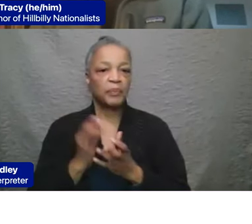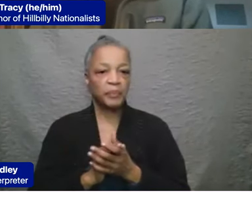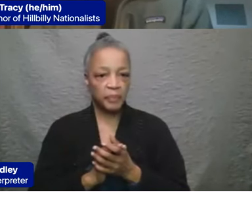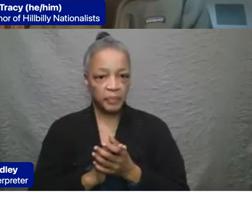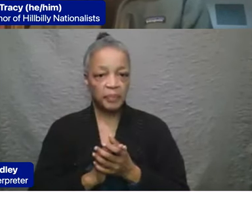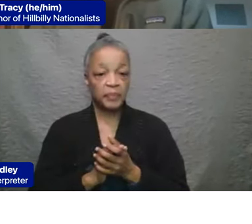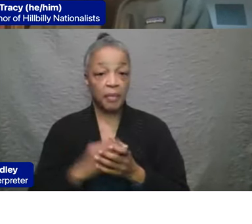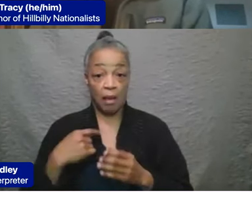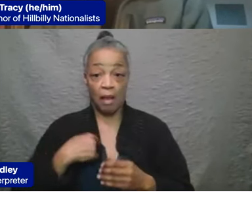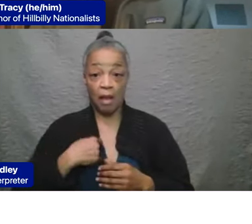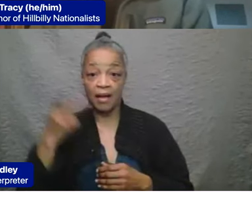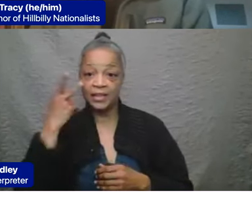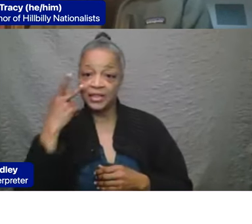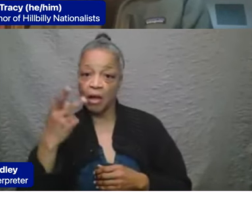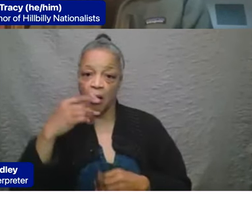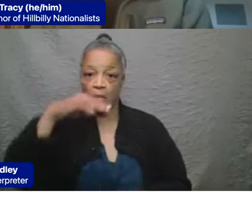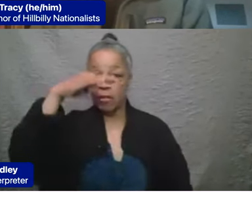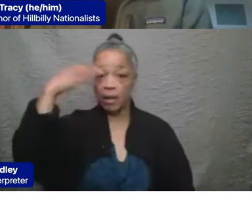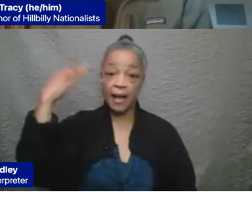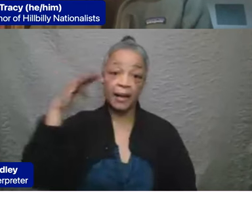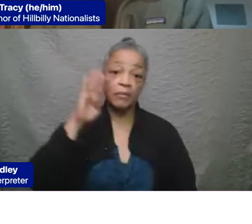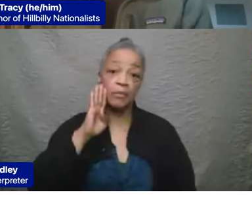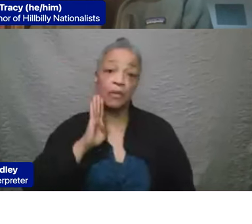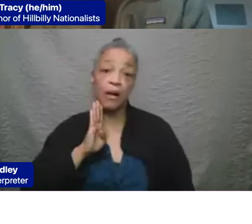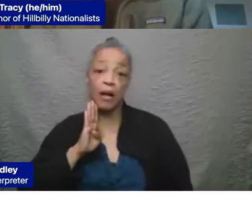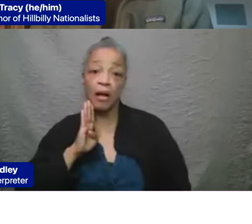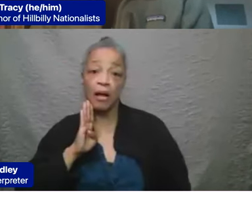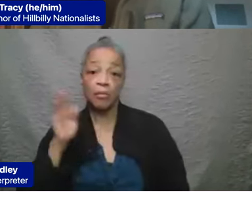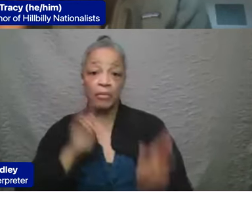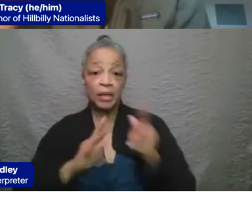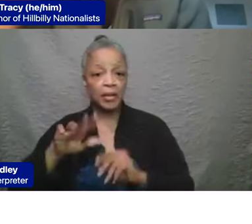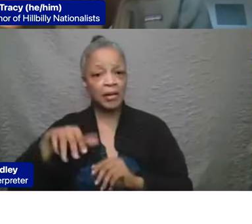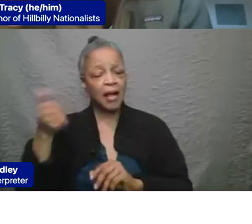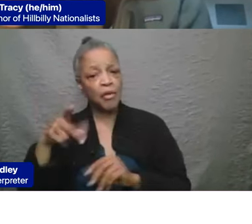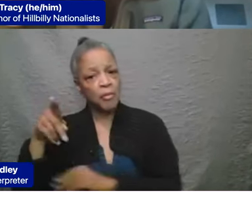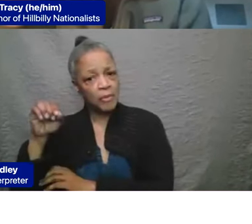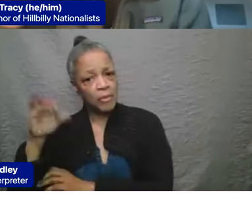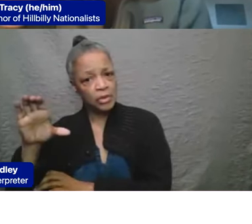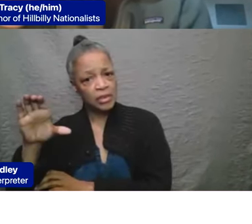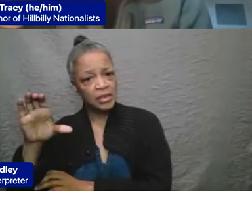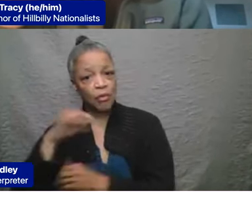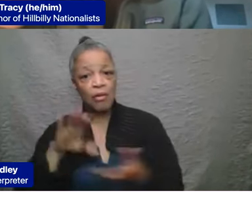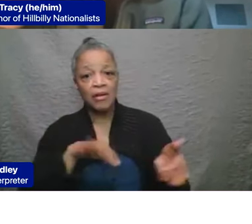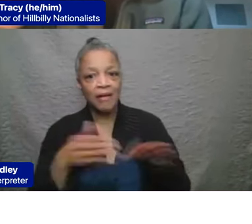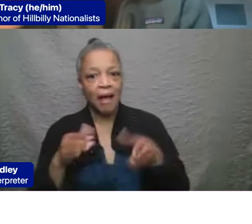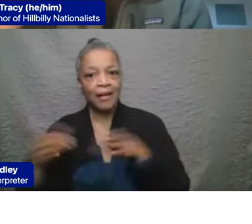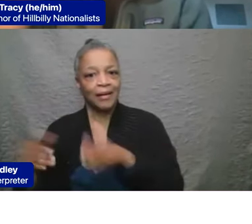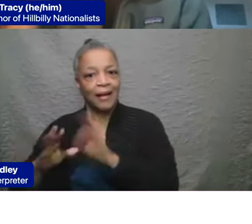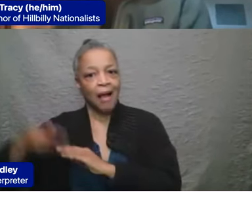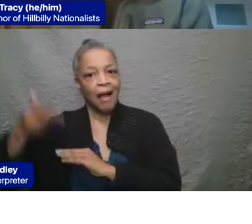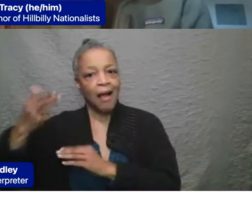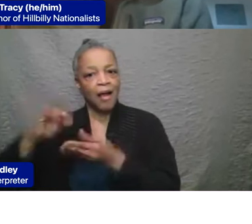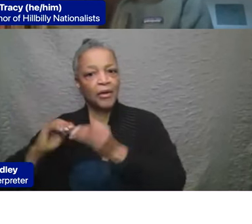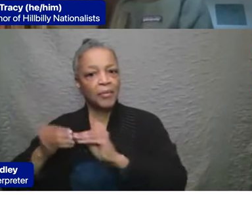I saw that Black and Brown and other people of color were dying at higher rates than